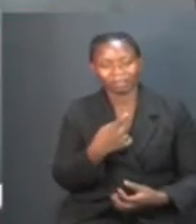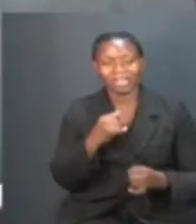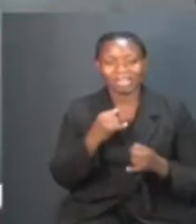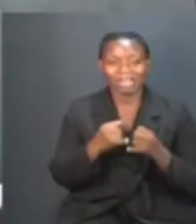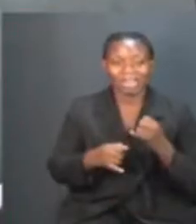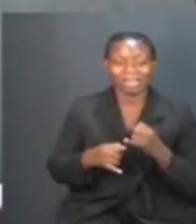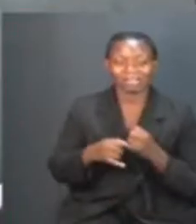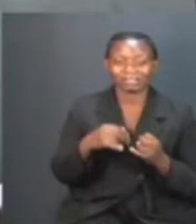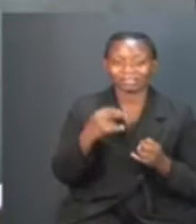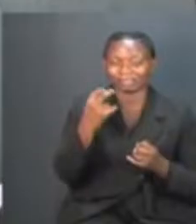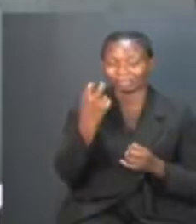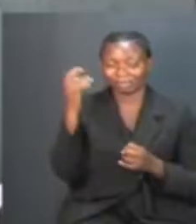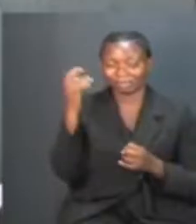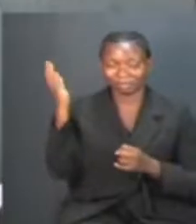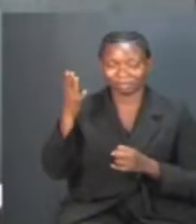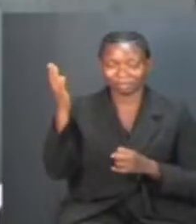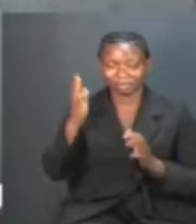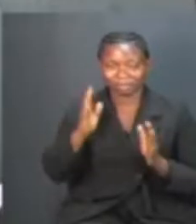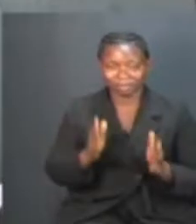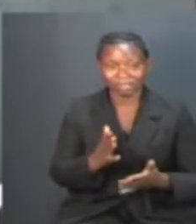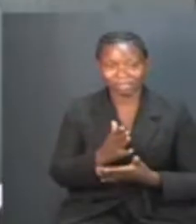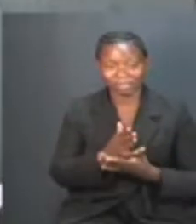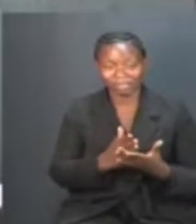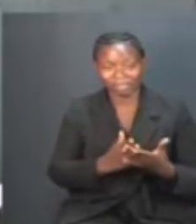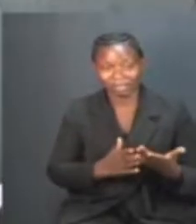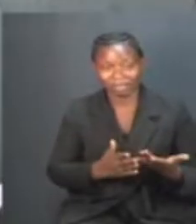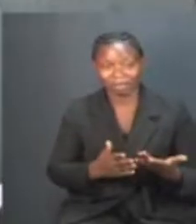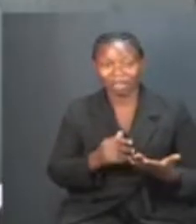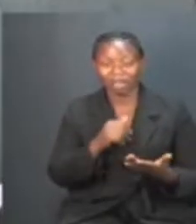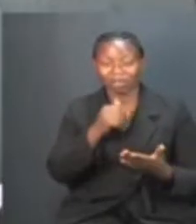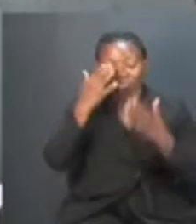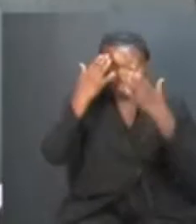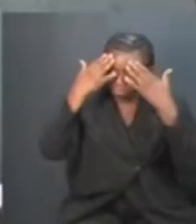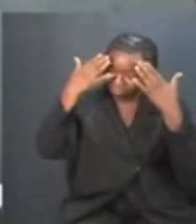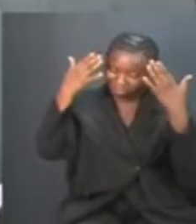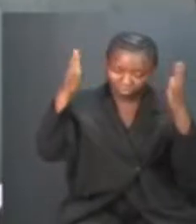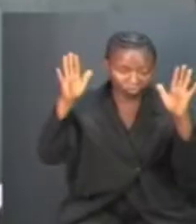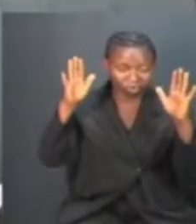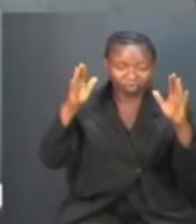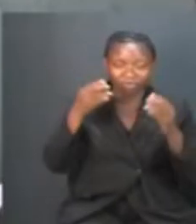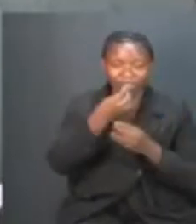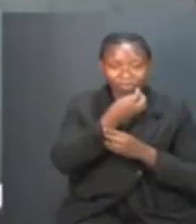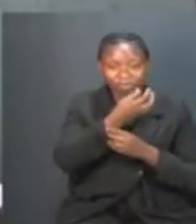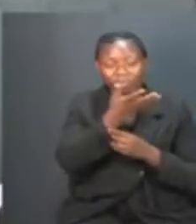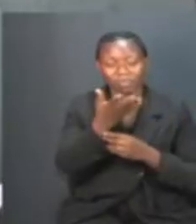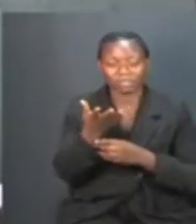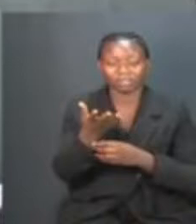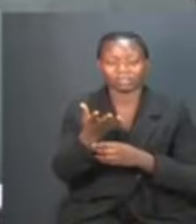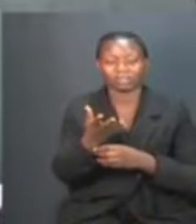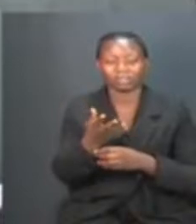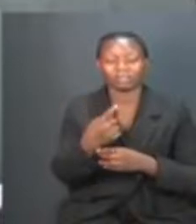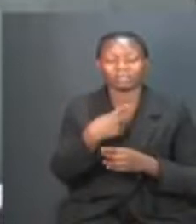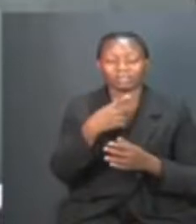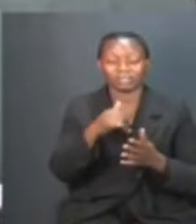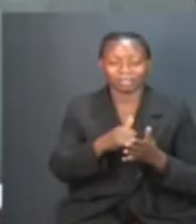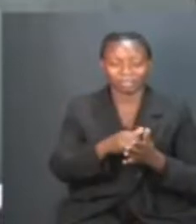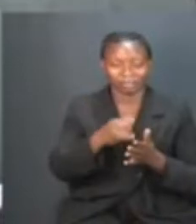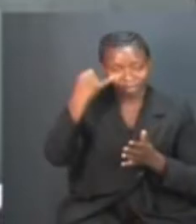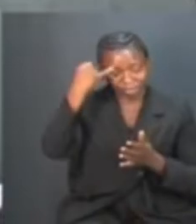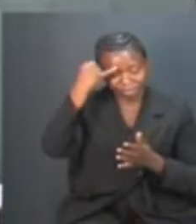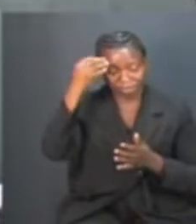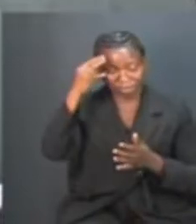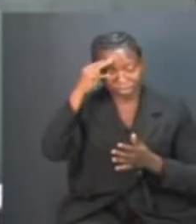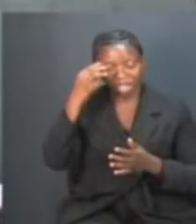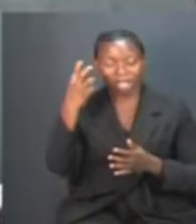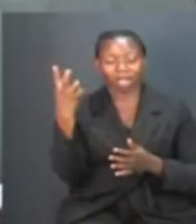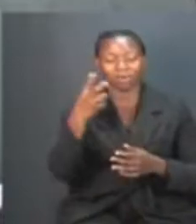speaker, some of us were not aware of this information that we've declared Wednesday to be